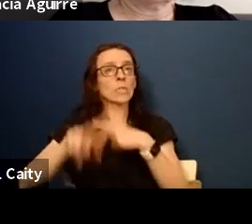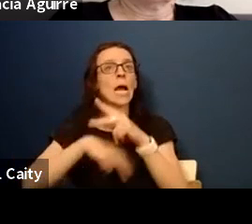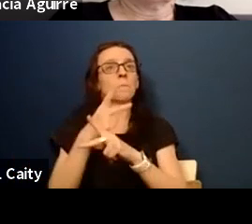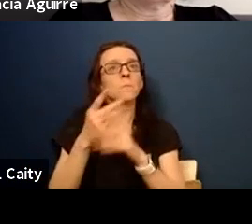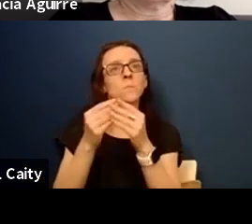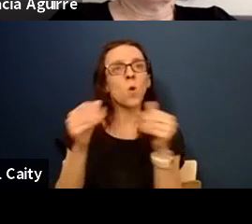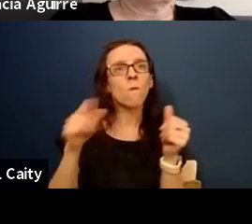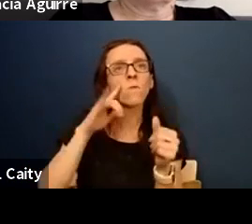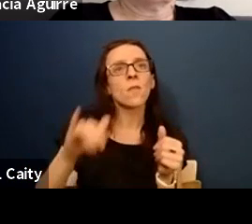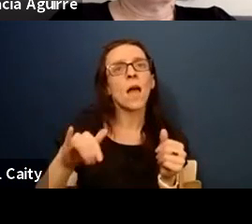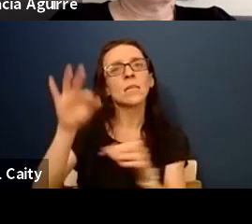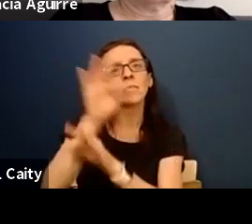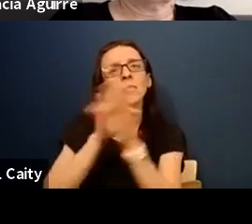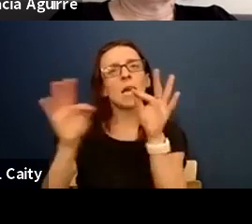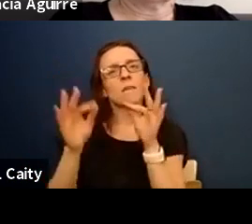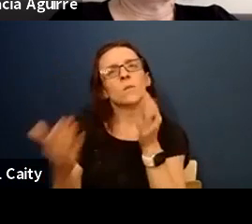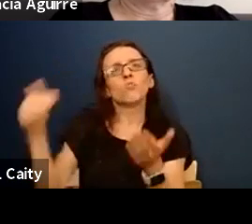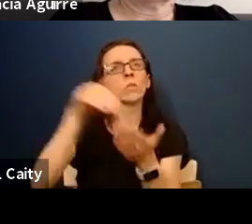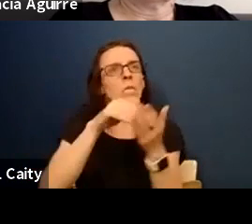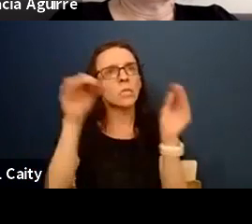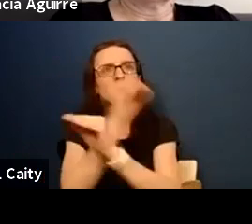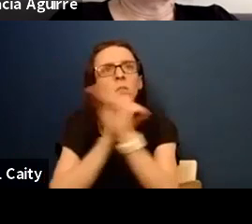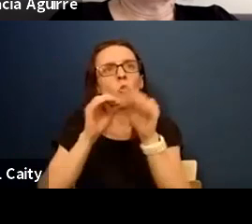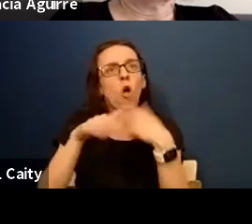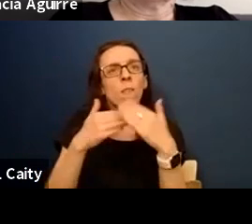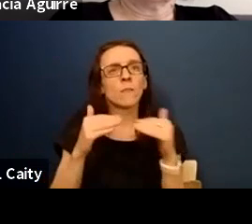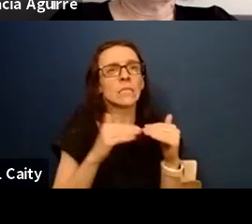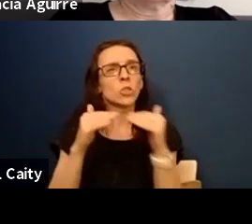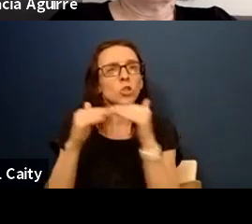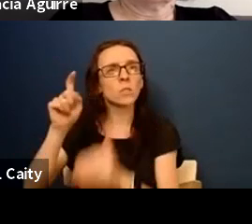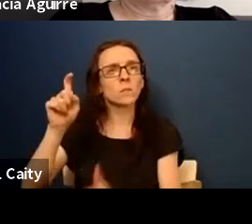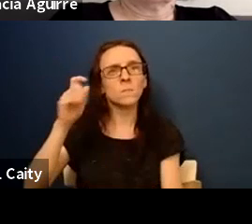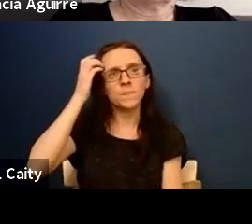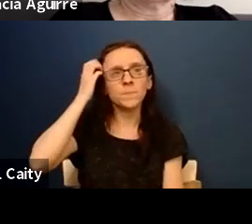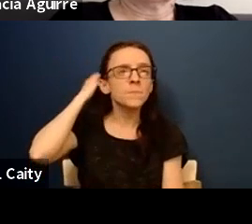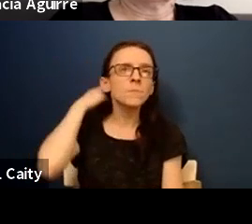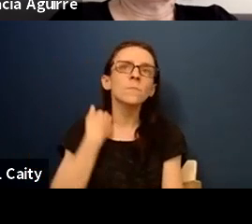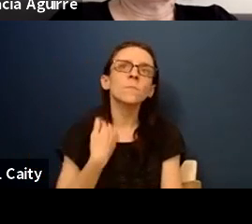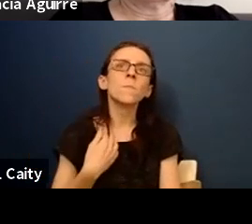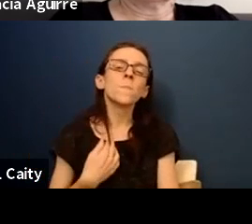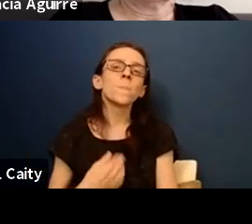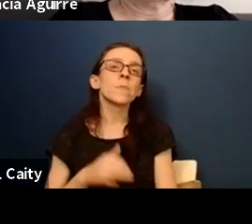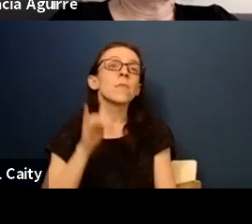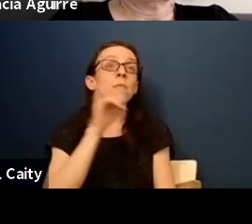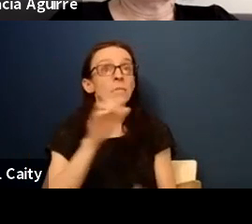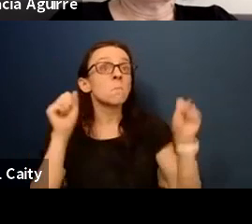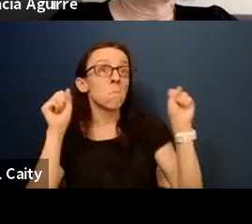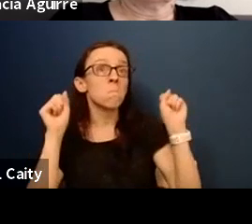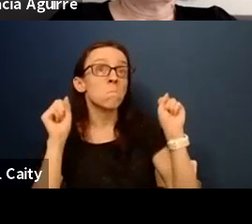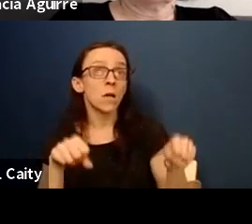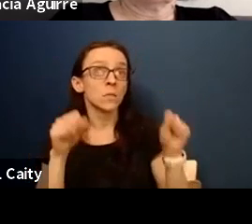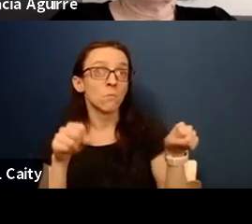to reconfiguring all of the tiers? It is a possibility,